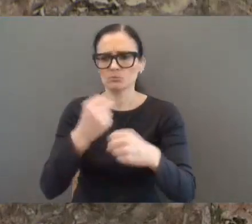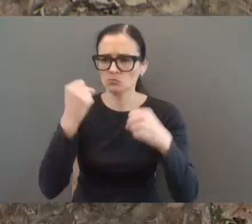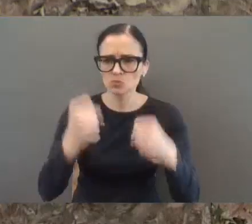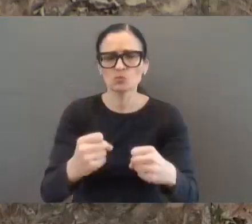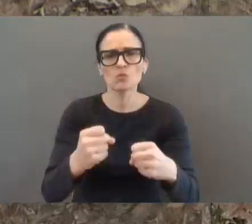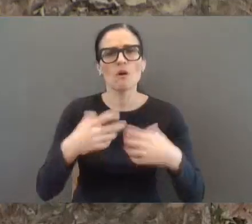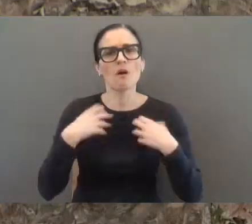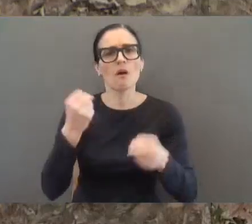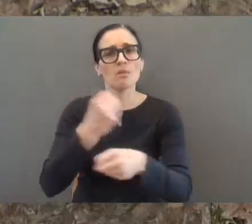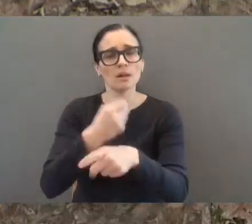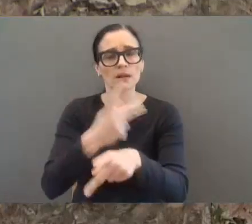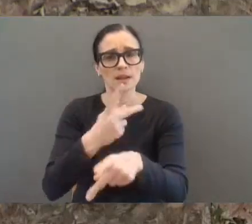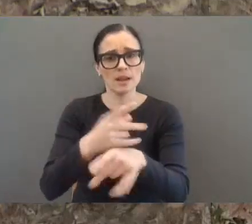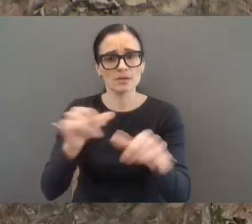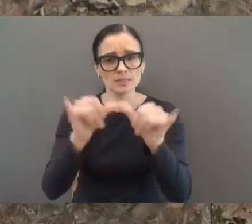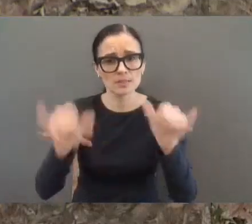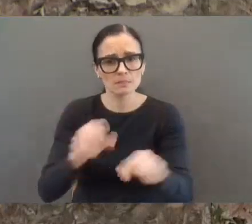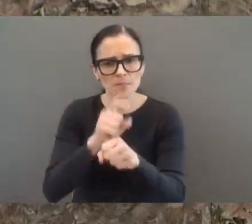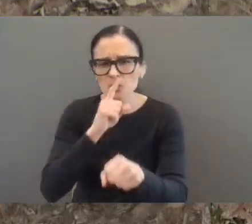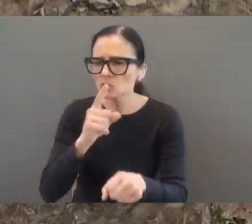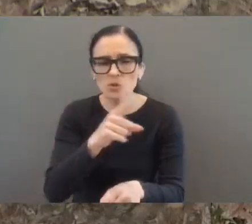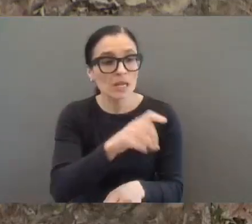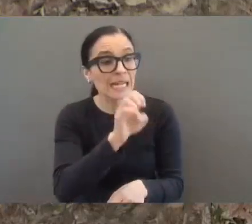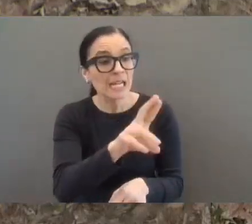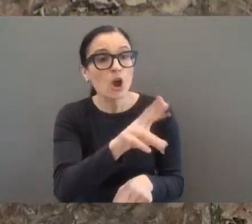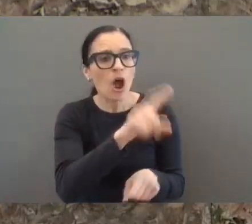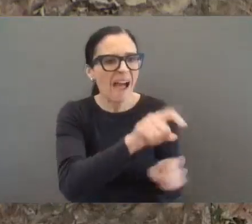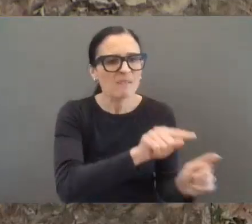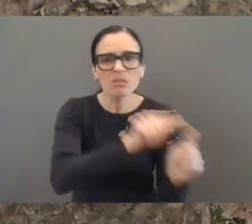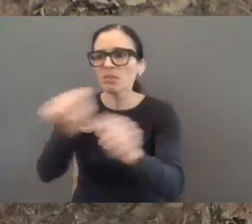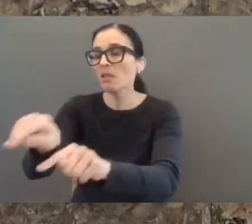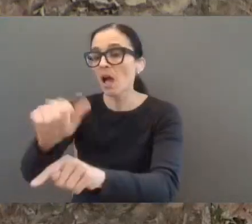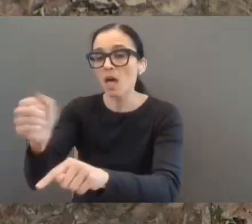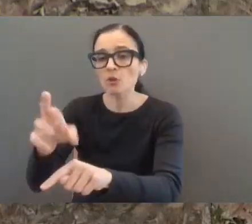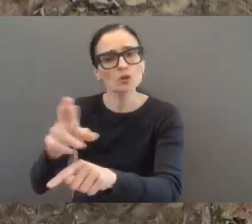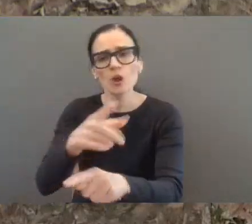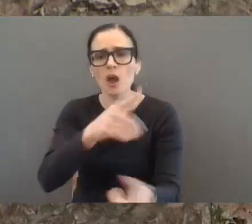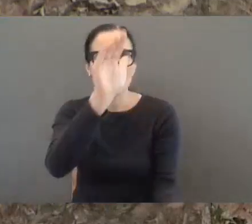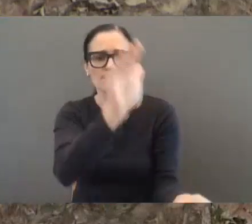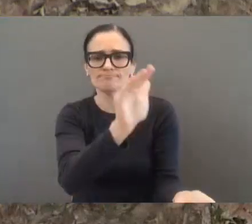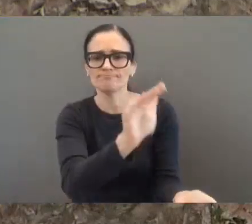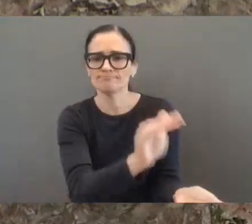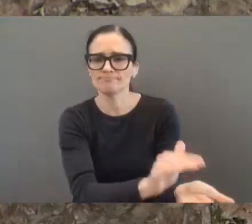lessening, and we've got more work to do. We're going to continue doing it. Thank you, Mr. Speaker.